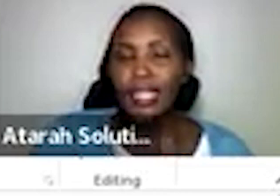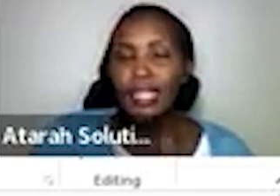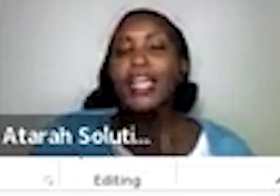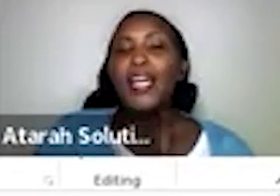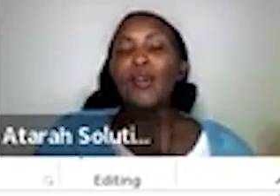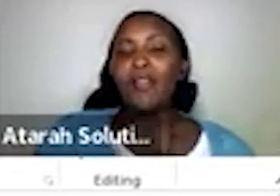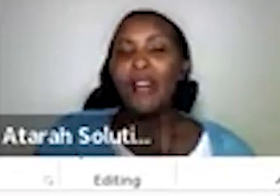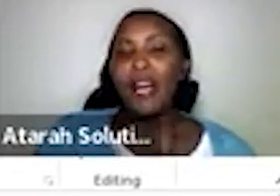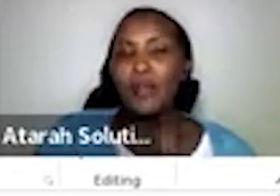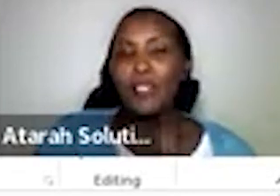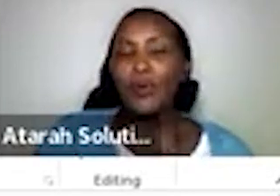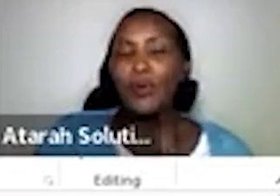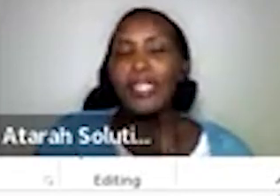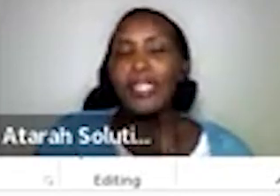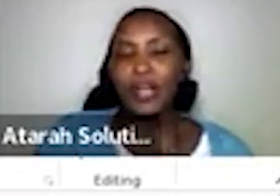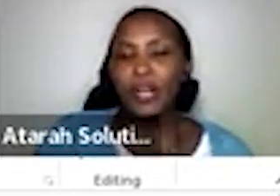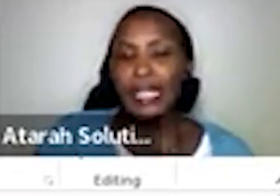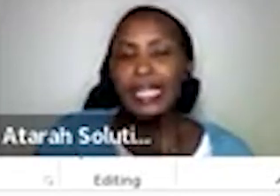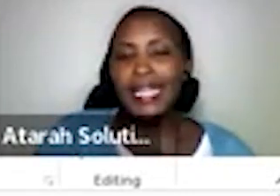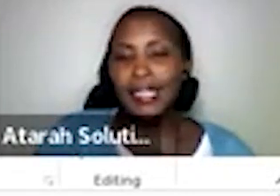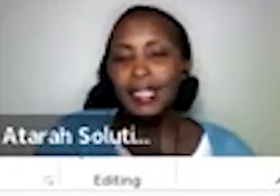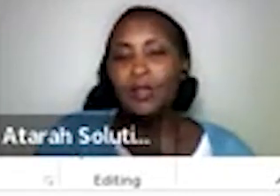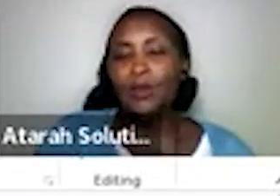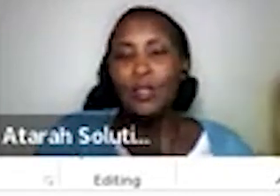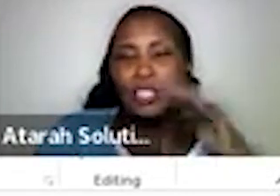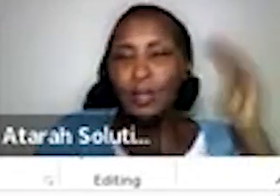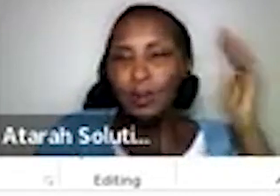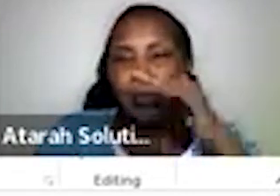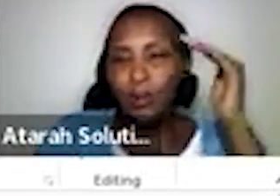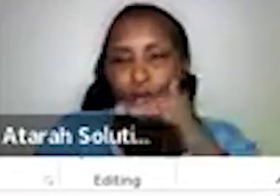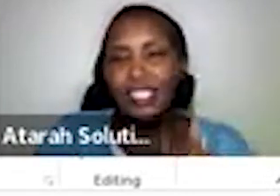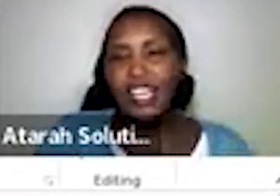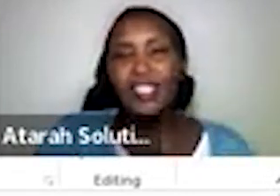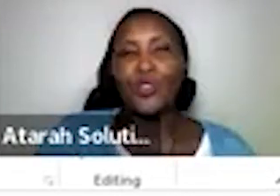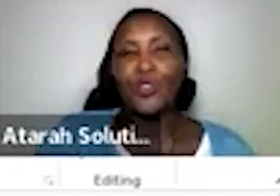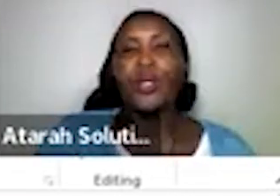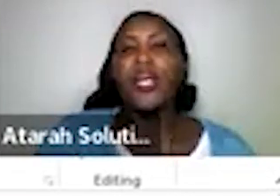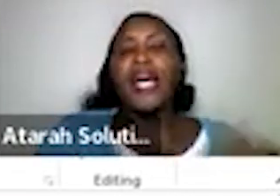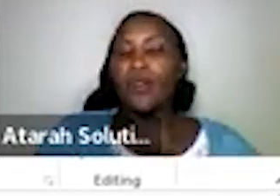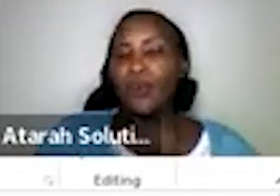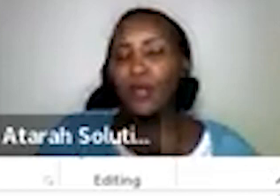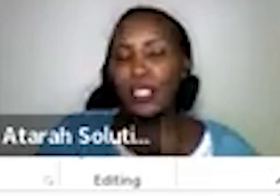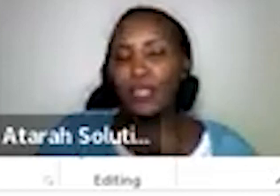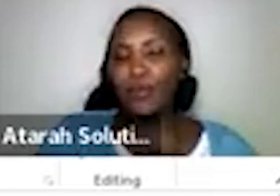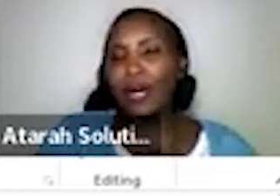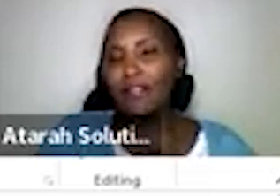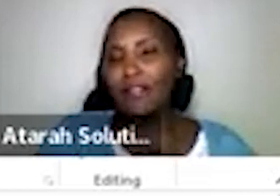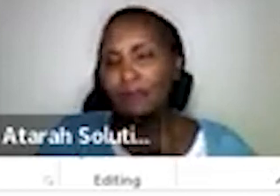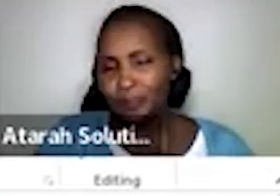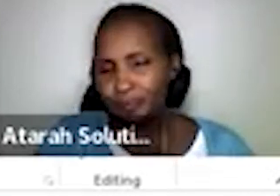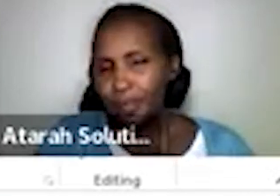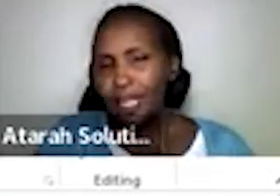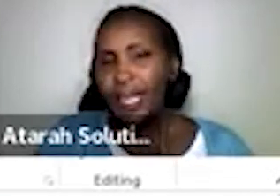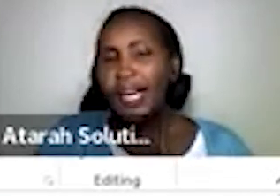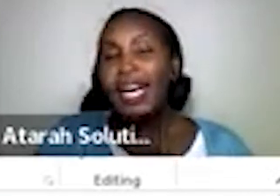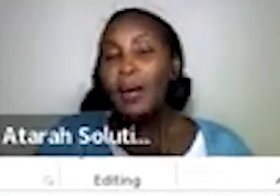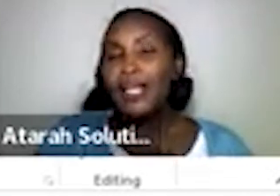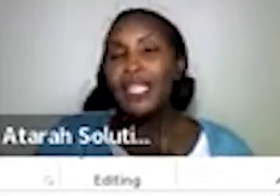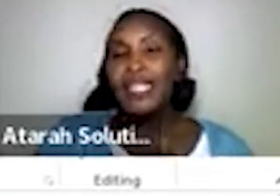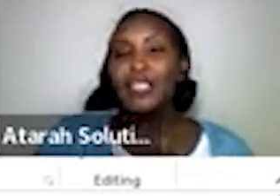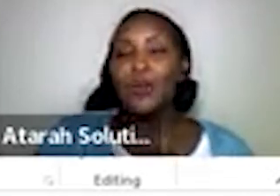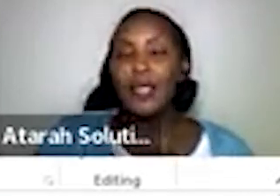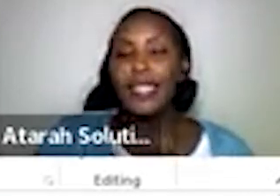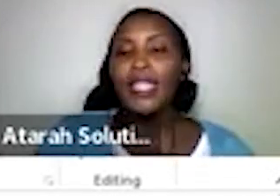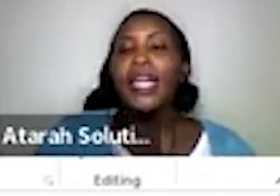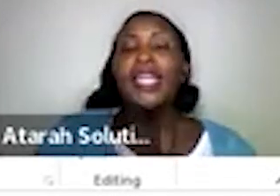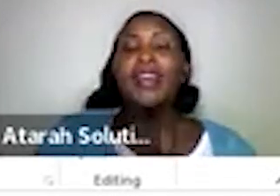need cleaned, if you have a house that you want thoroughly cleaned, uko chini where you don't get to, and of course, if you have carpet